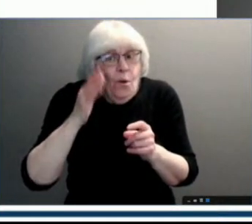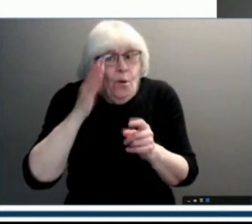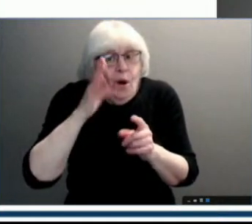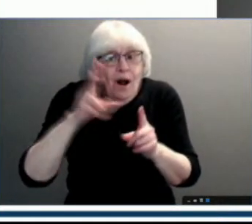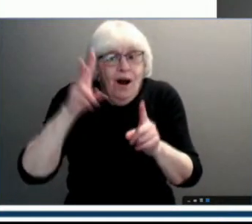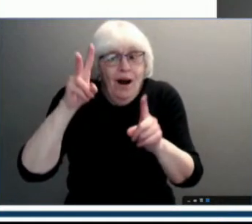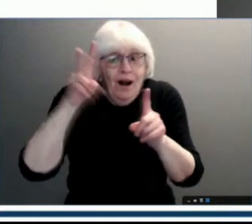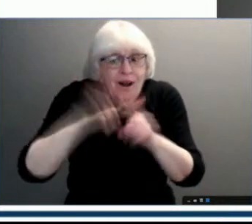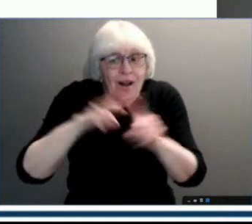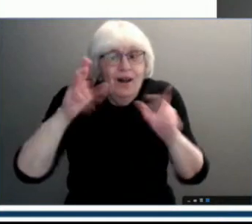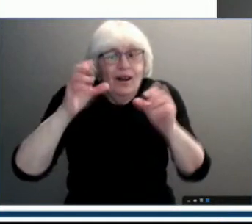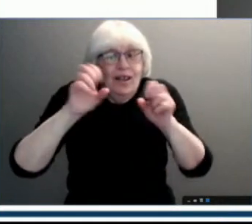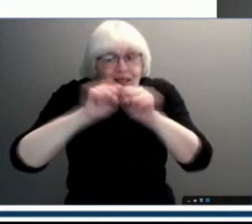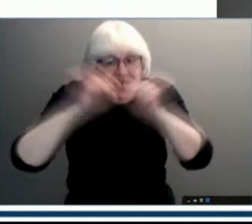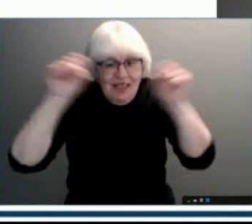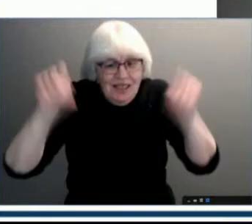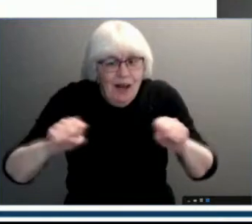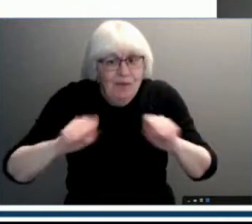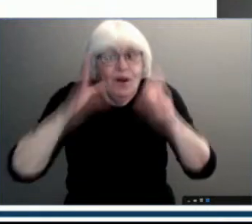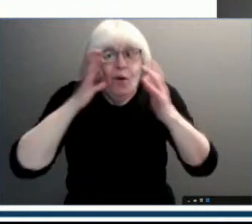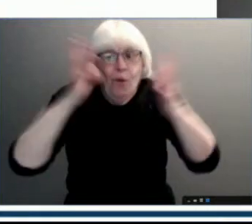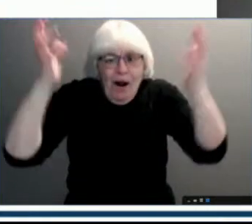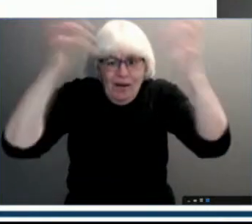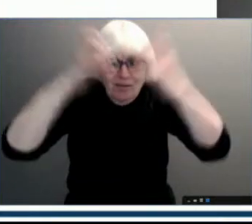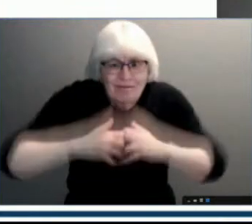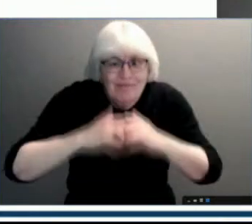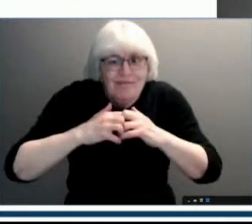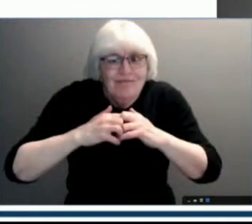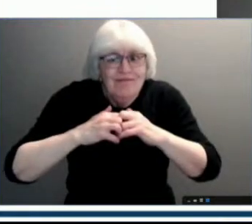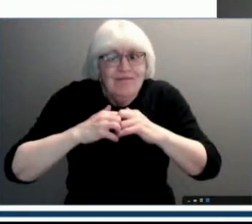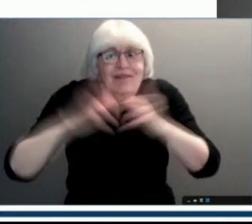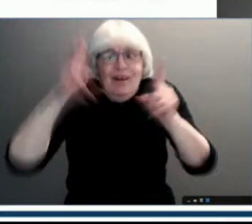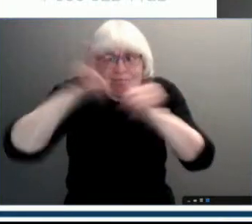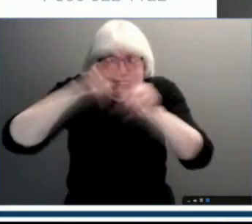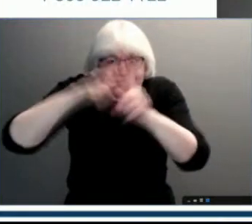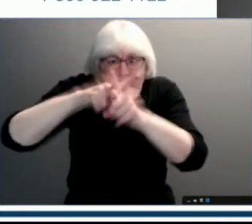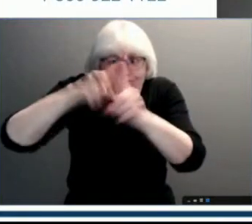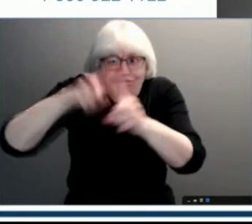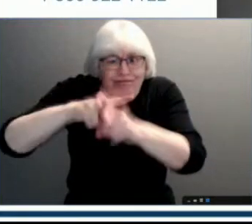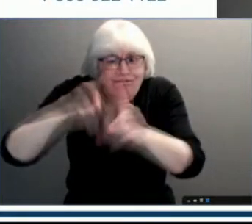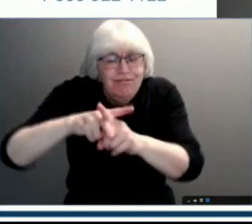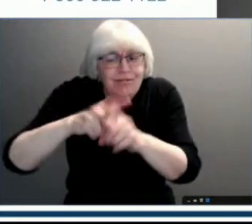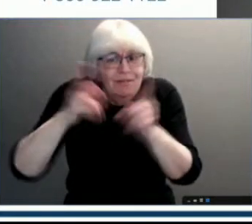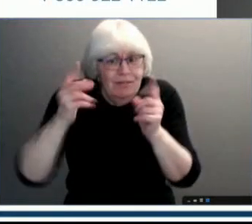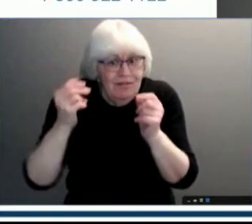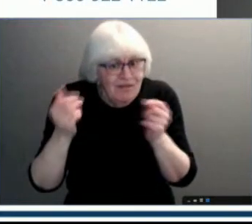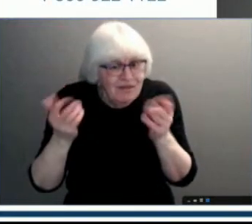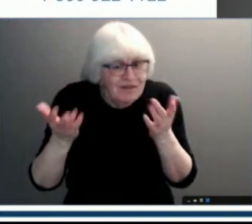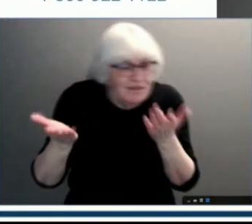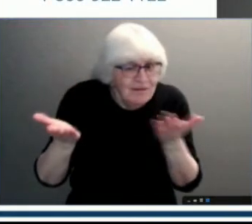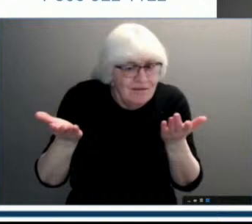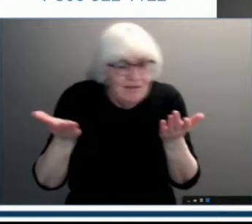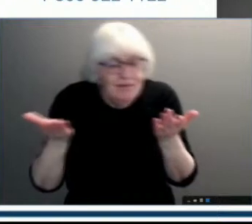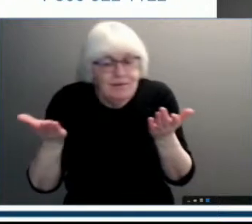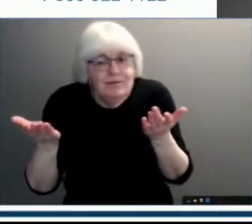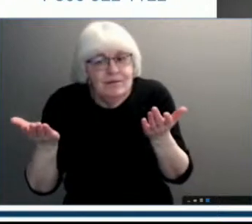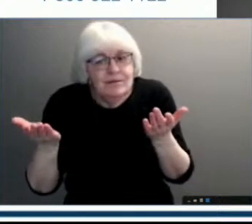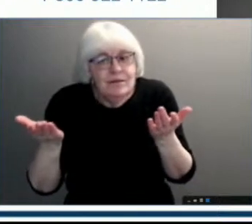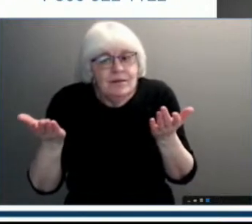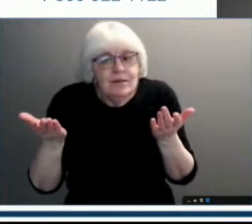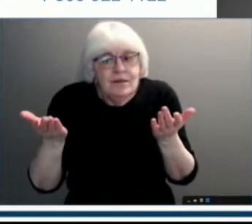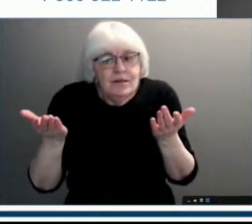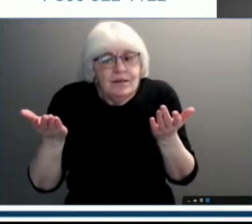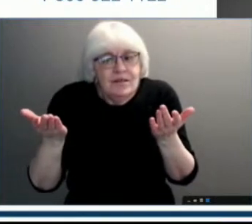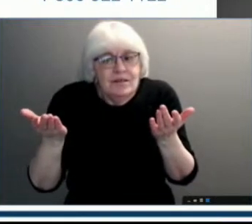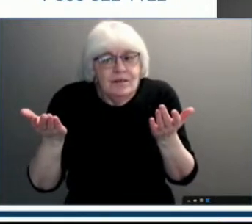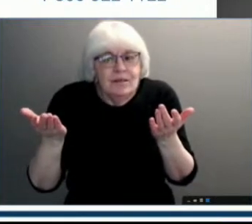smaller age cohorts were invited to sign up for appointments? I mean, we certainly in the early days we did experience